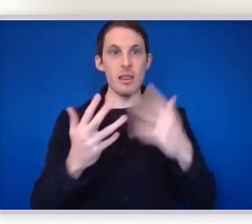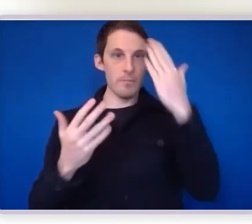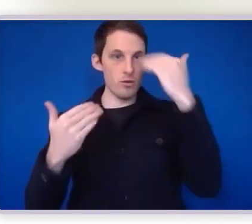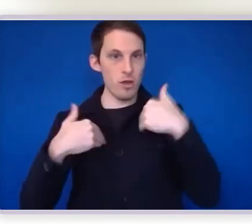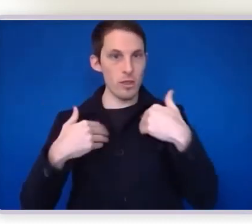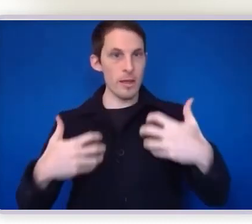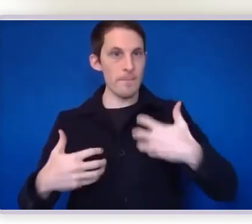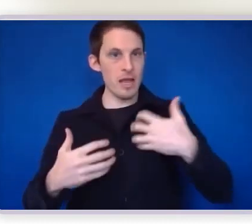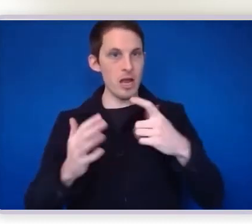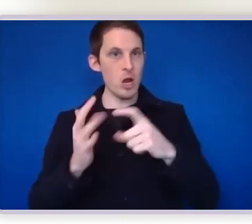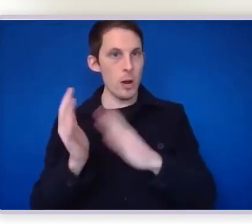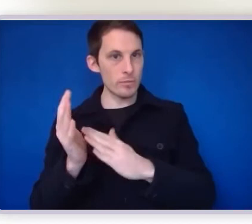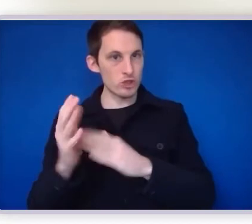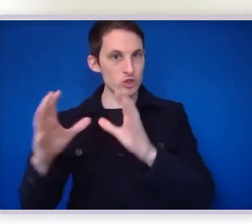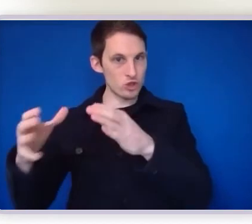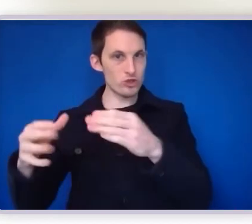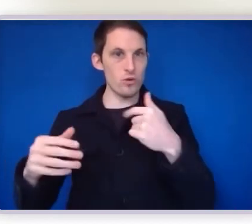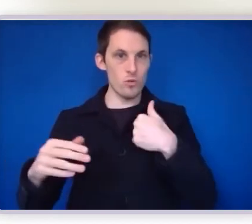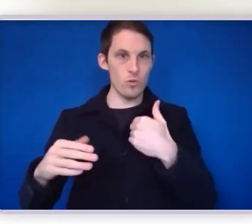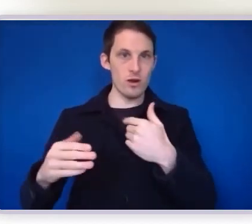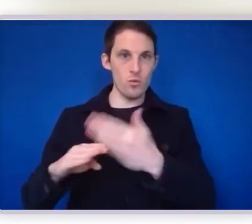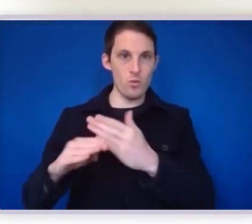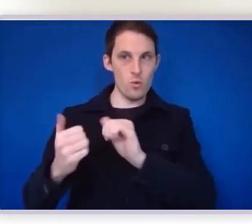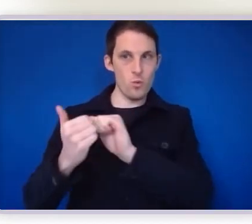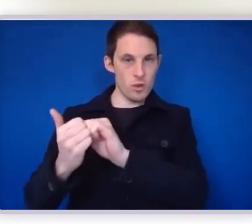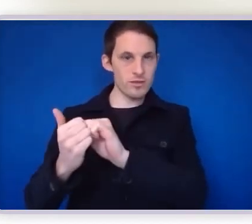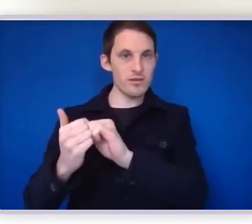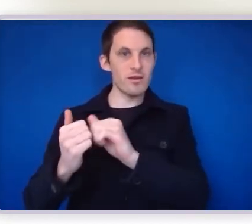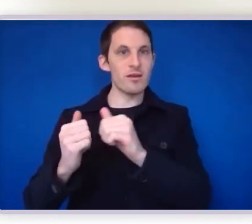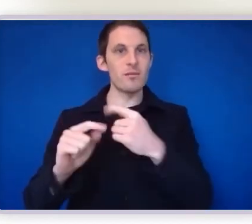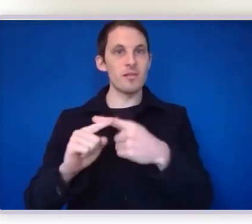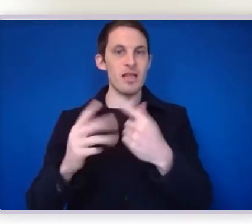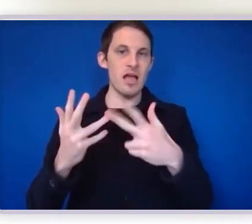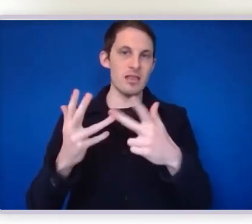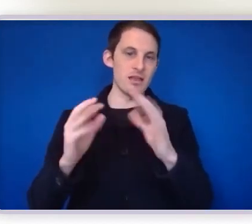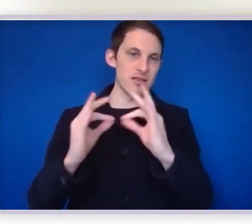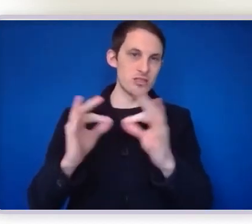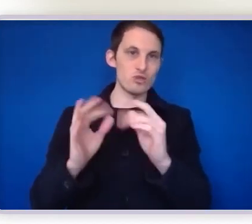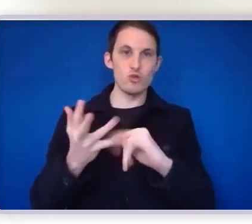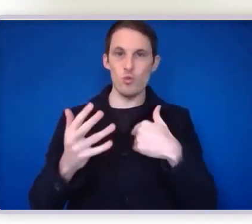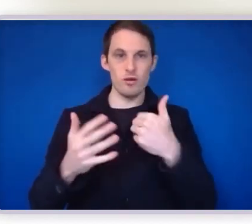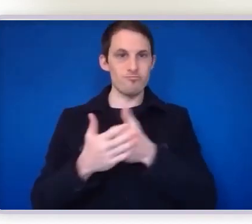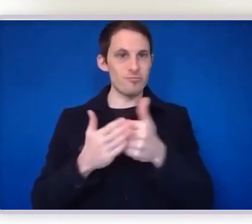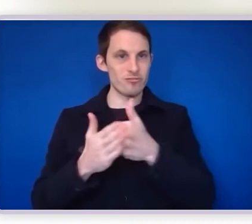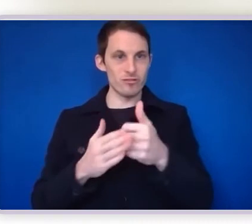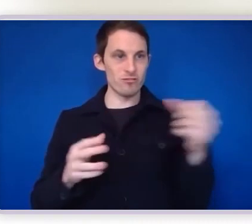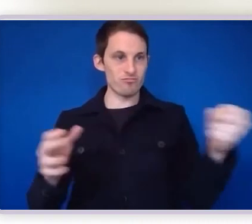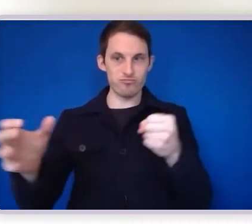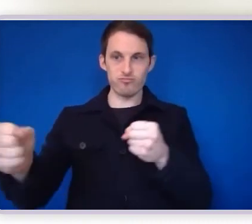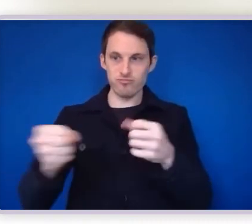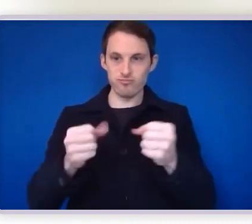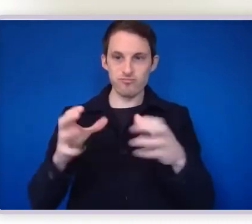commission, the Health Complaints Commission, and other entities like that. So we're meeting with them regularly,